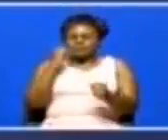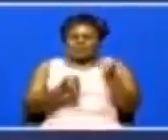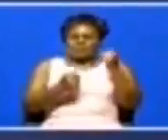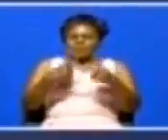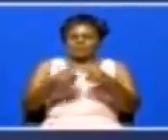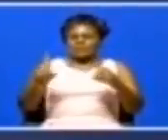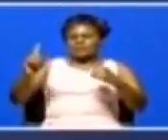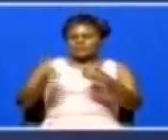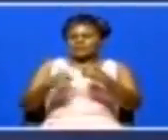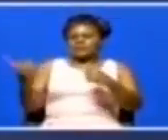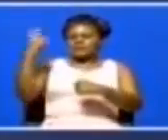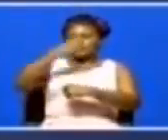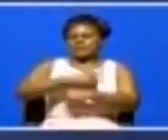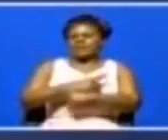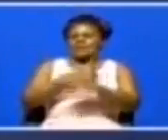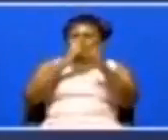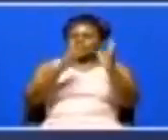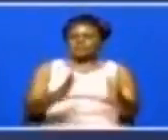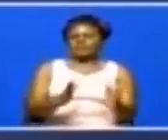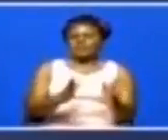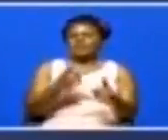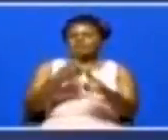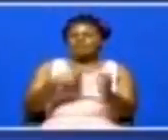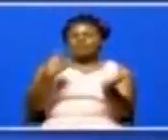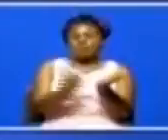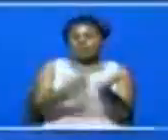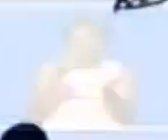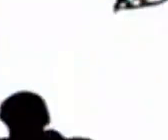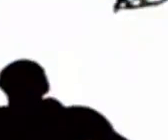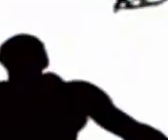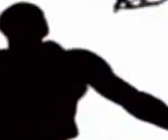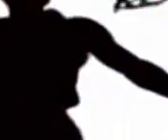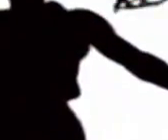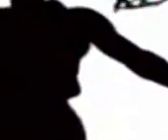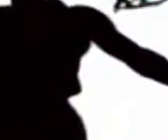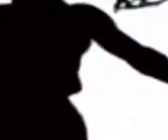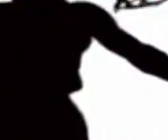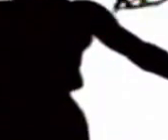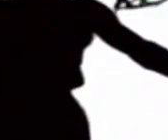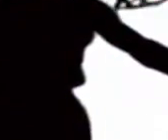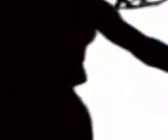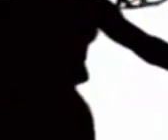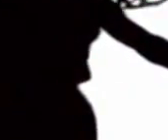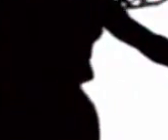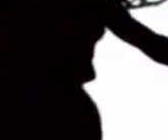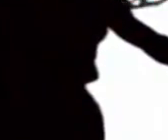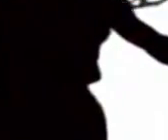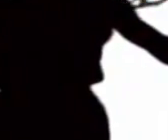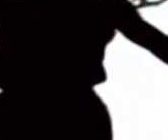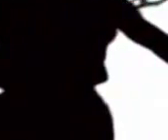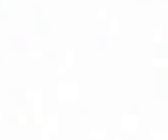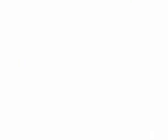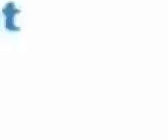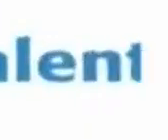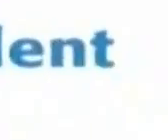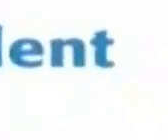day six of the games. Robinson Okenye reports from Uganda. The Brookside East Africa Secondary School Championship,